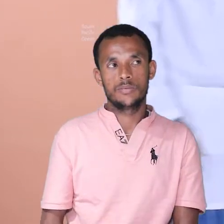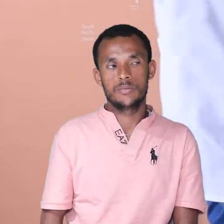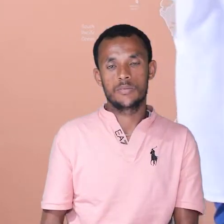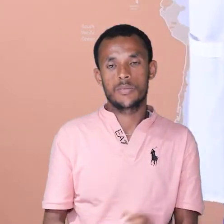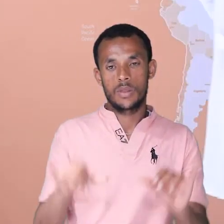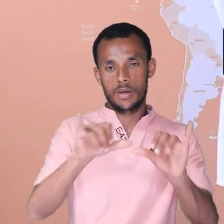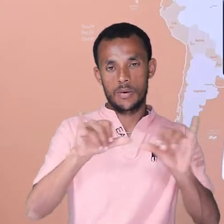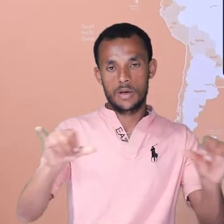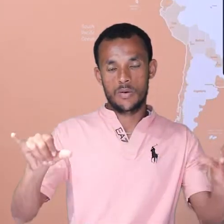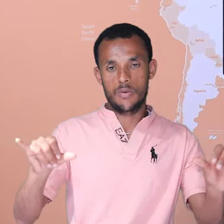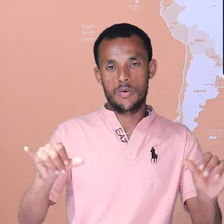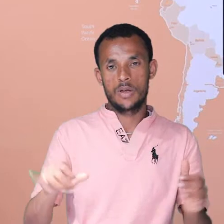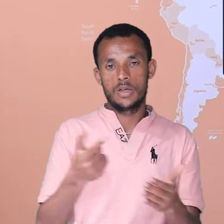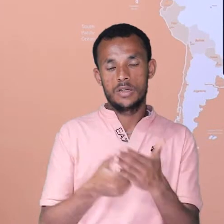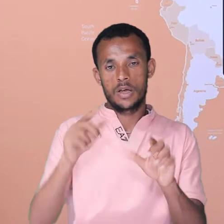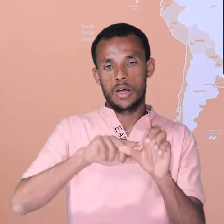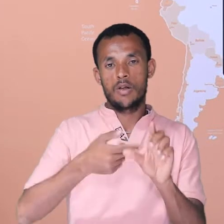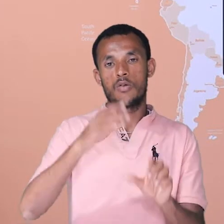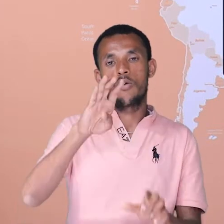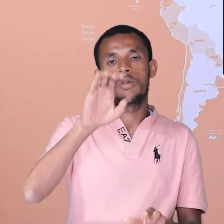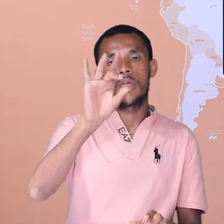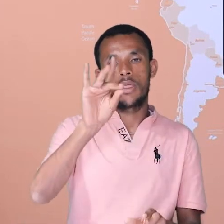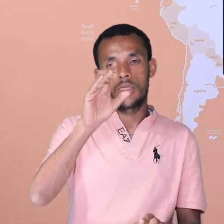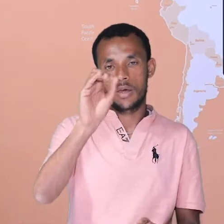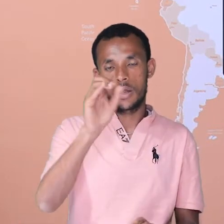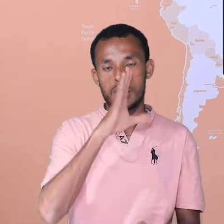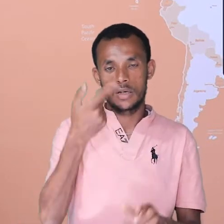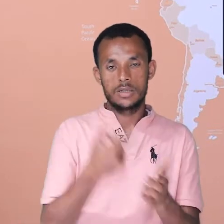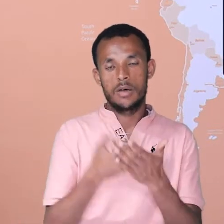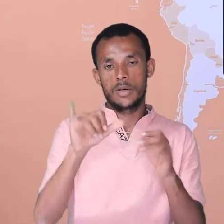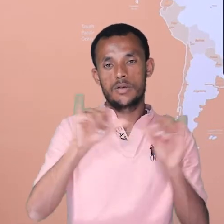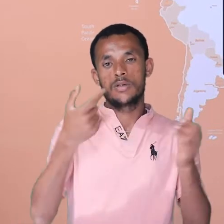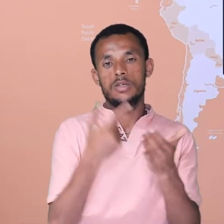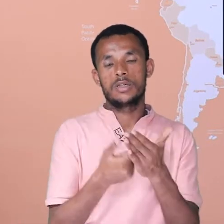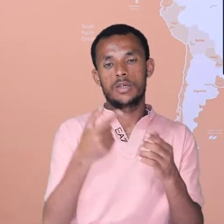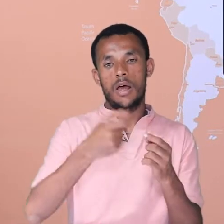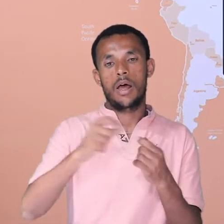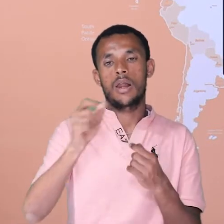The measures of this angle is 48 degrees. The measures of this arc is